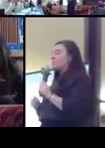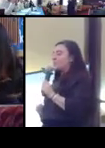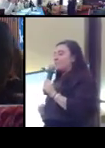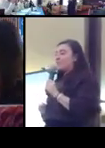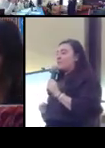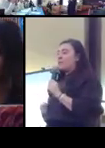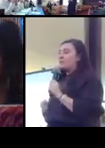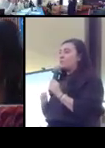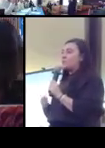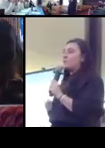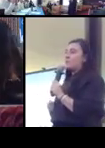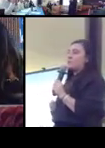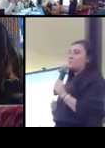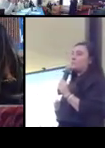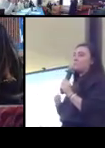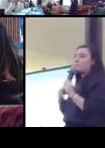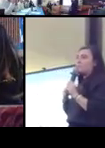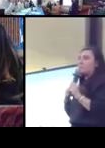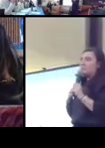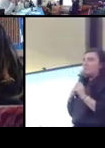So the number one key takeaway is